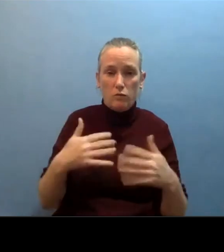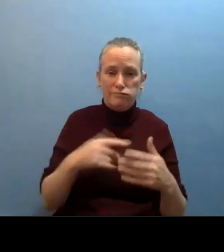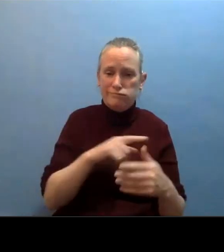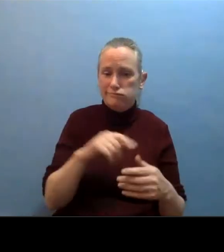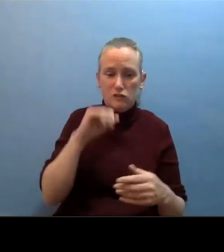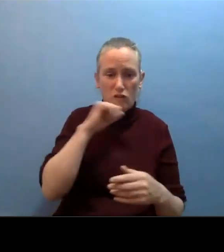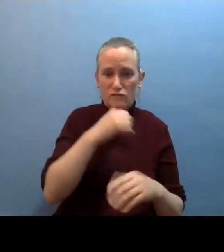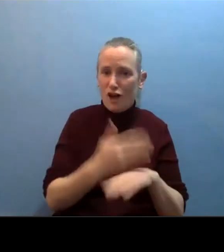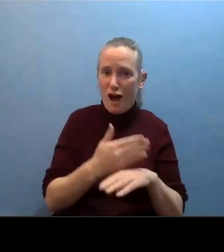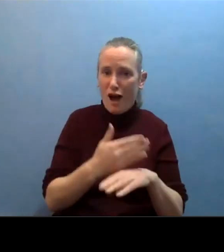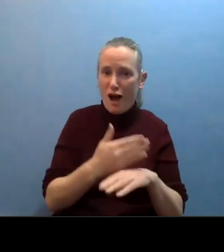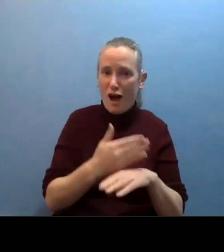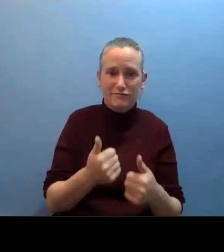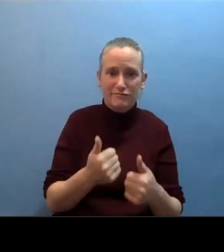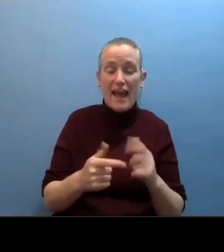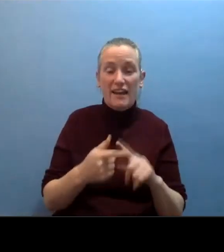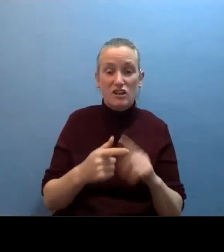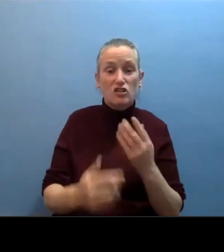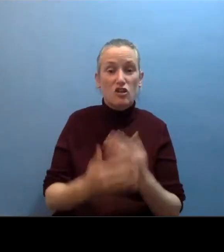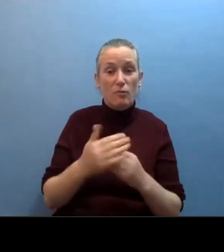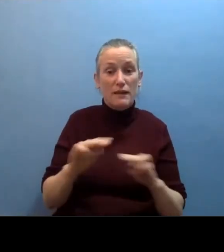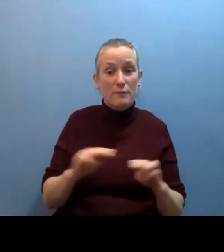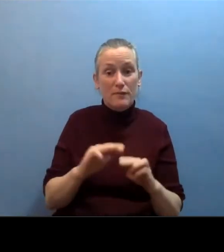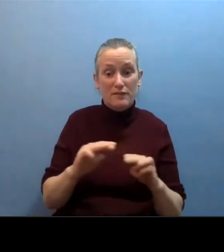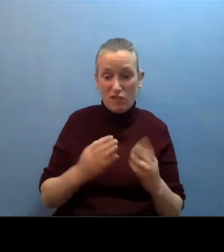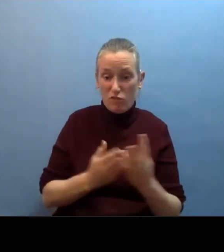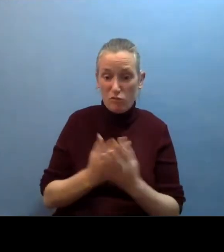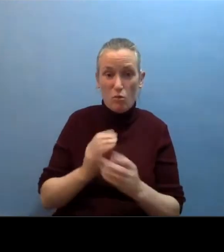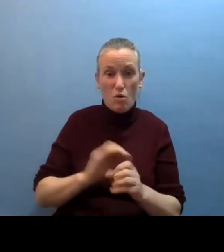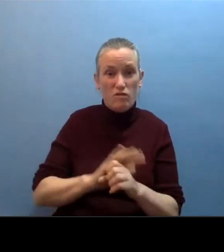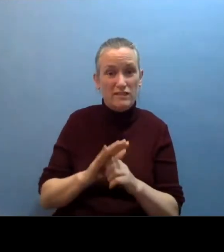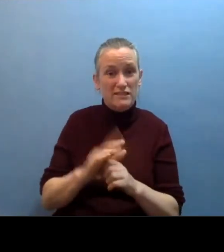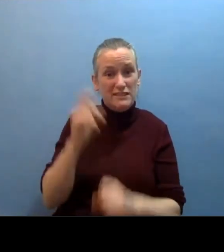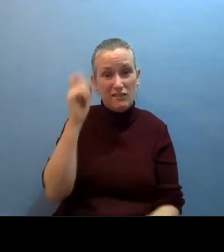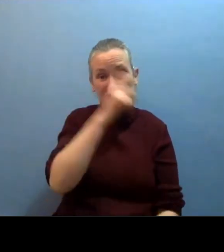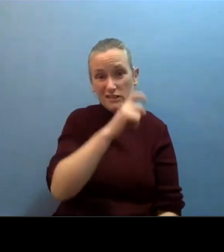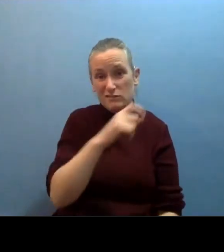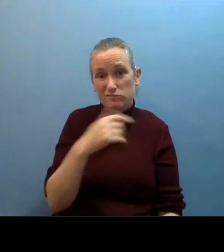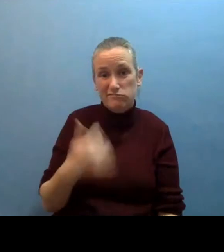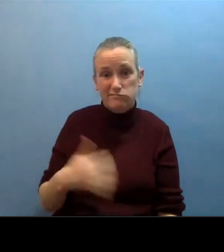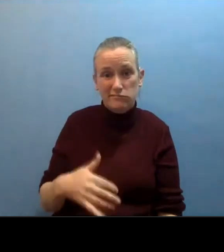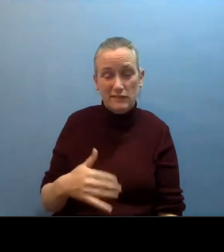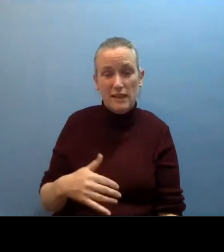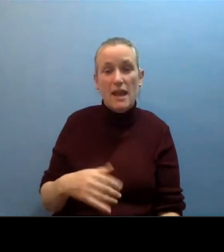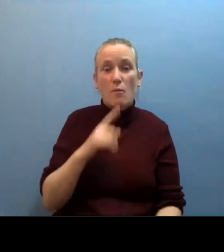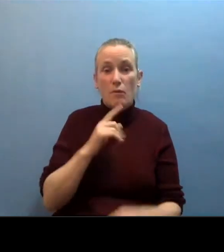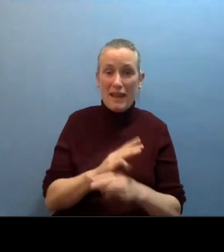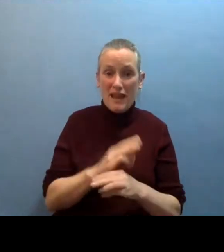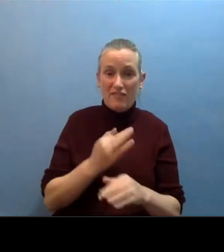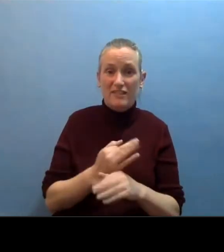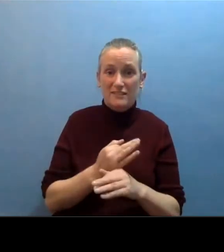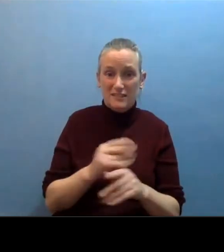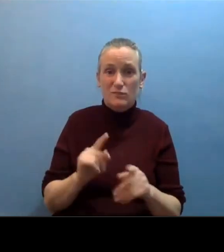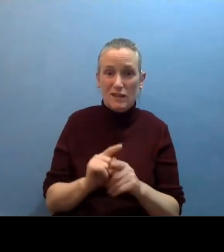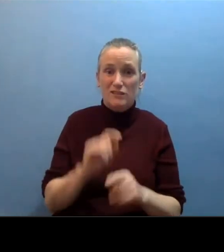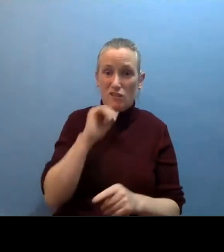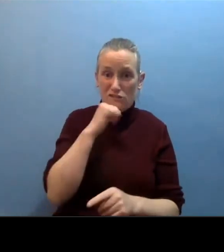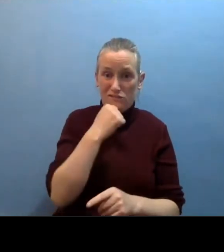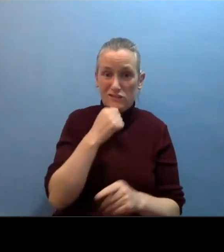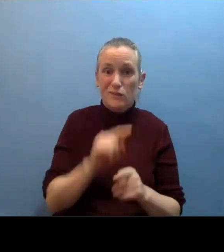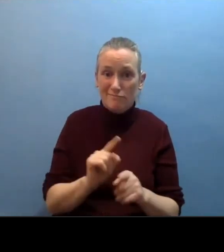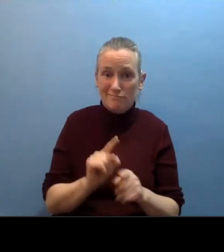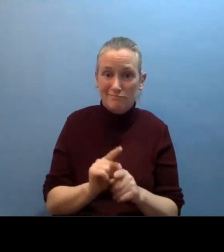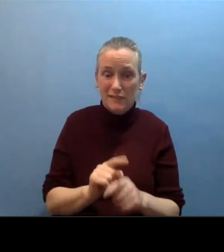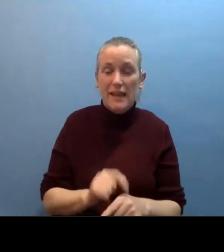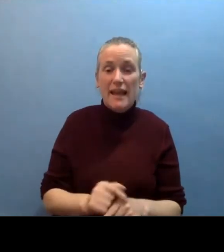and young people are finding it hard in COVID times, and specifically parents are also finding it really tough. And if